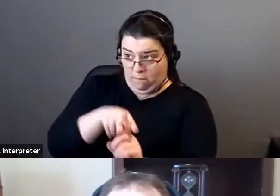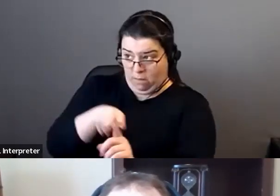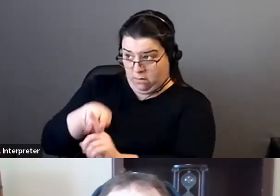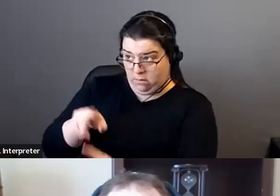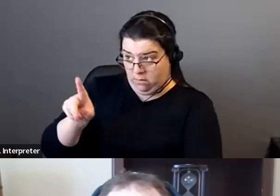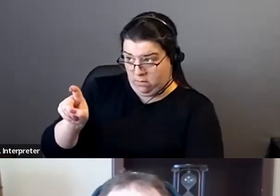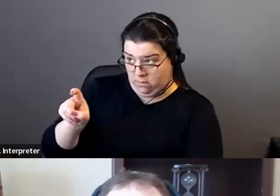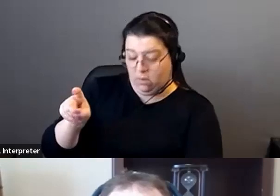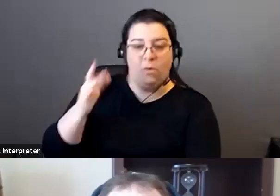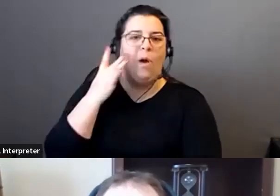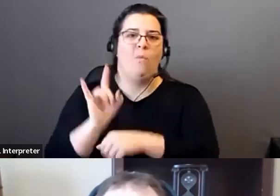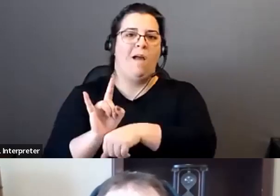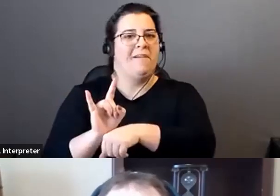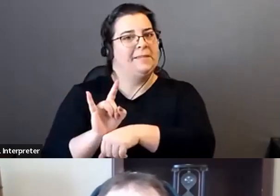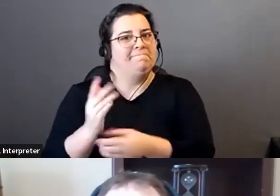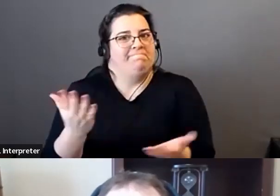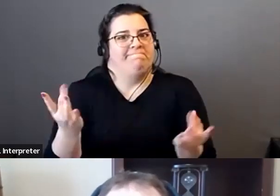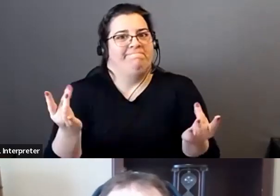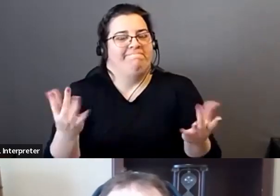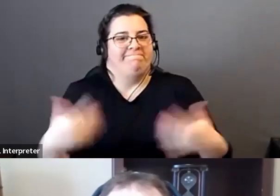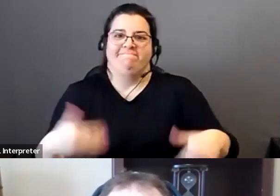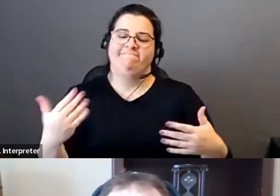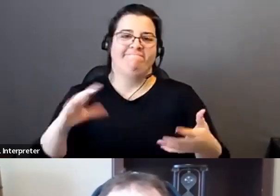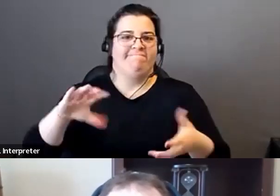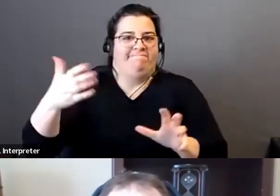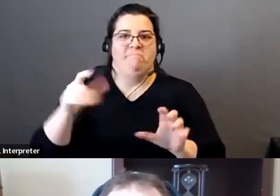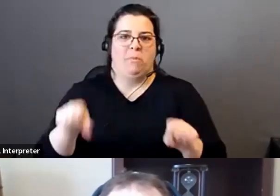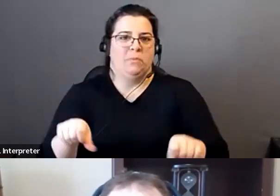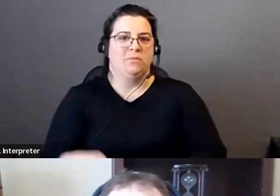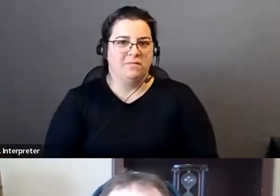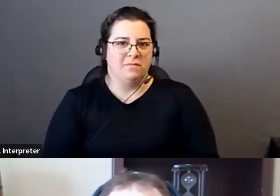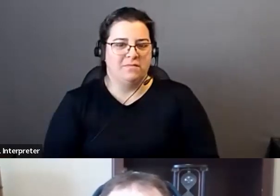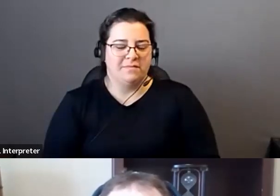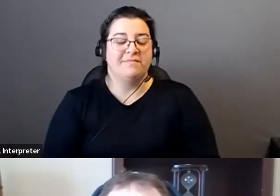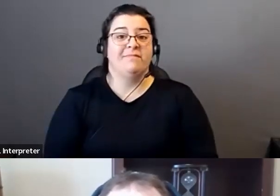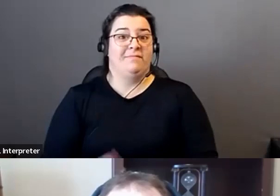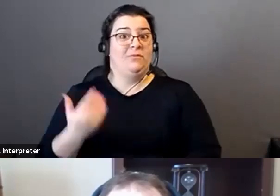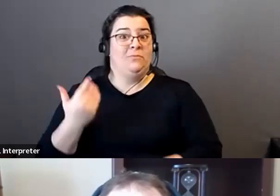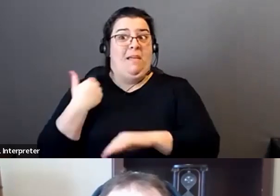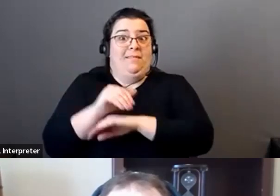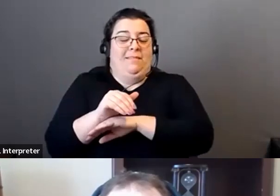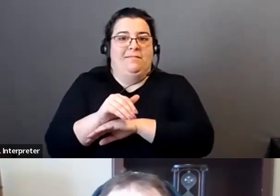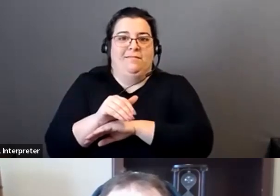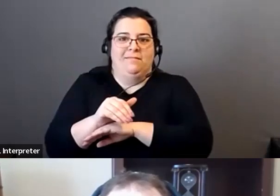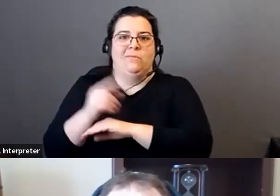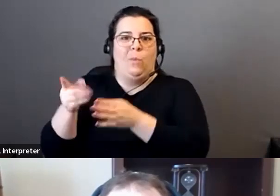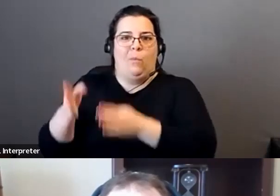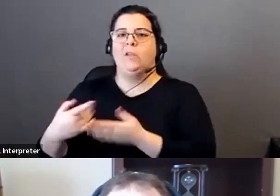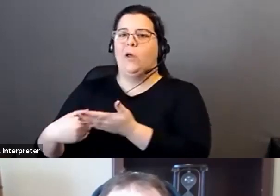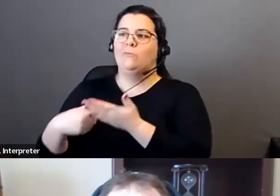you're taking chances there. Because I even had a conversation last night that the gentleman was using Wi-Fi and